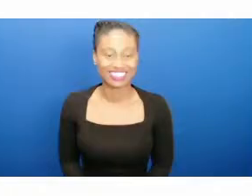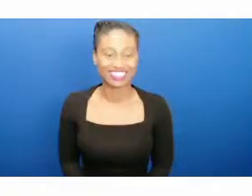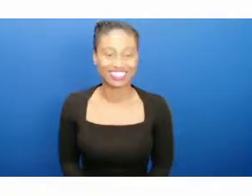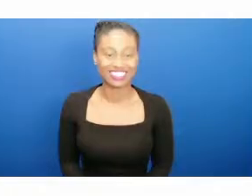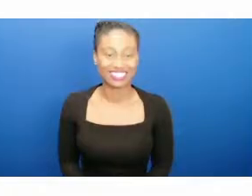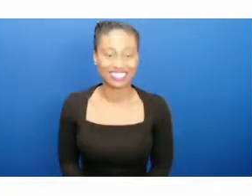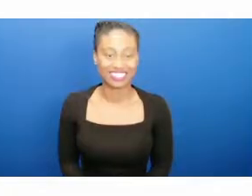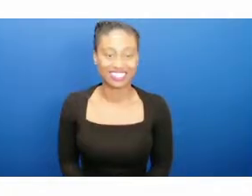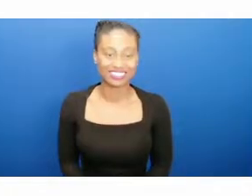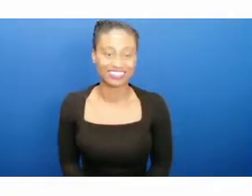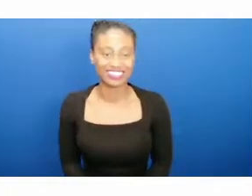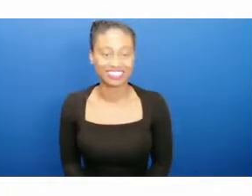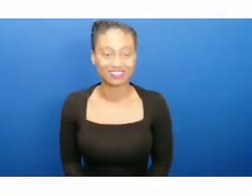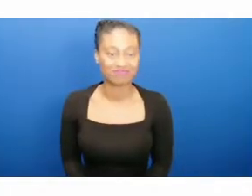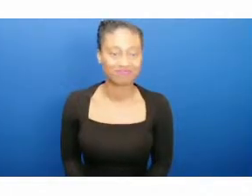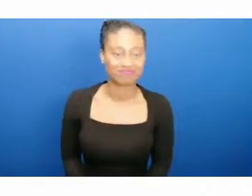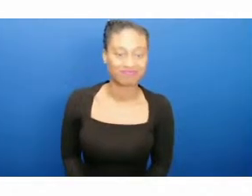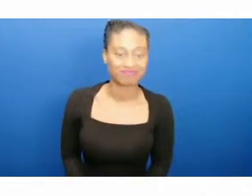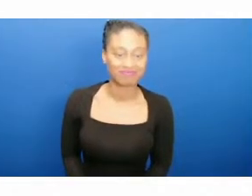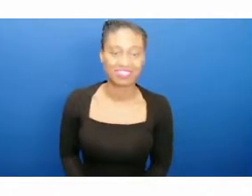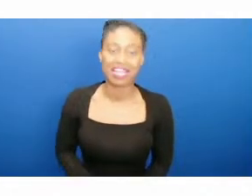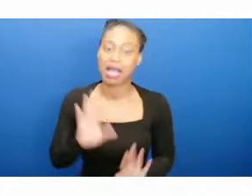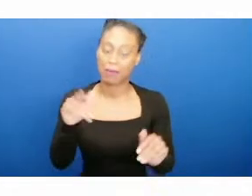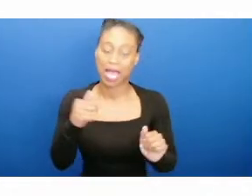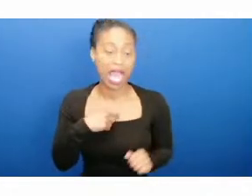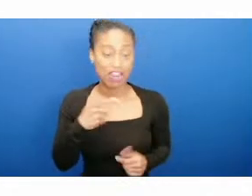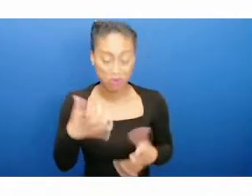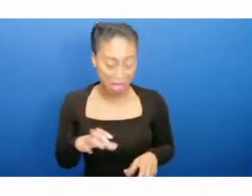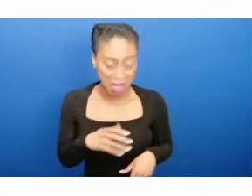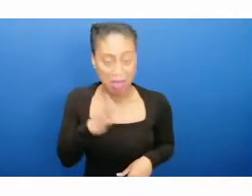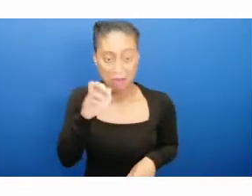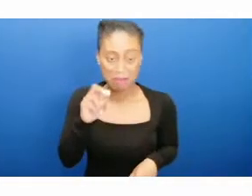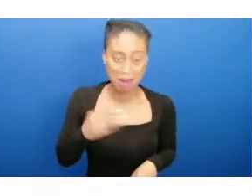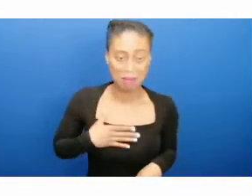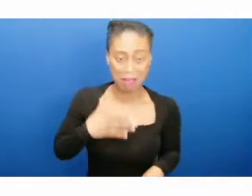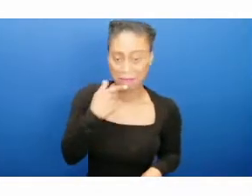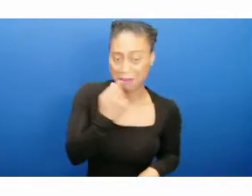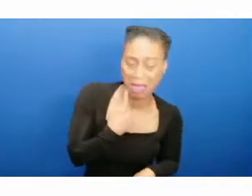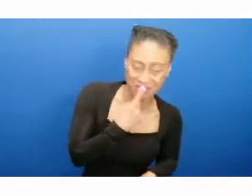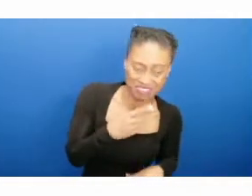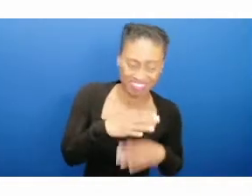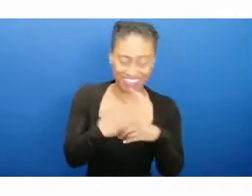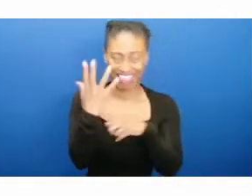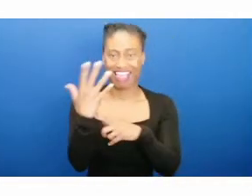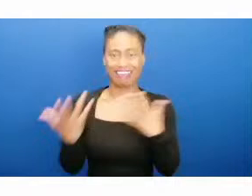I'm just gonna taste it like this. I don't want to burn my mouth and make a mess everywhere.